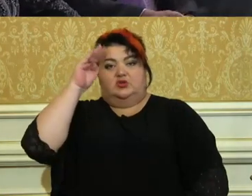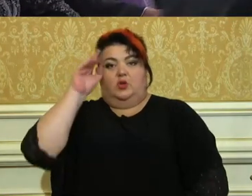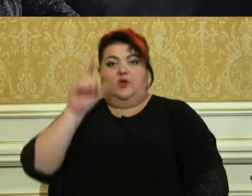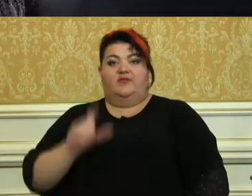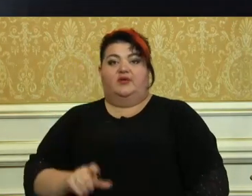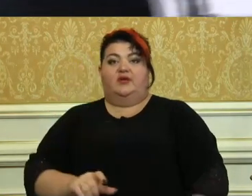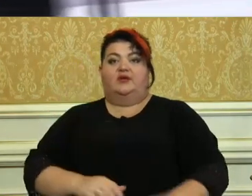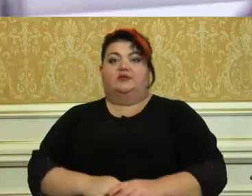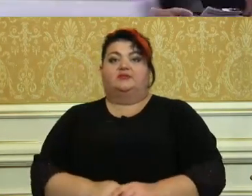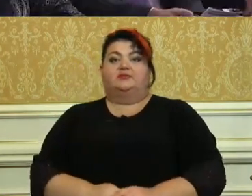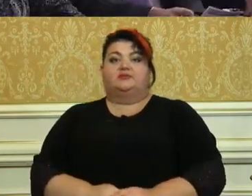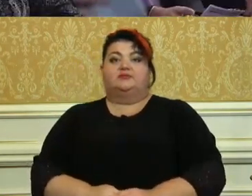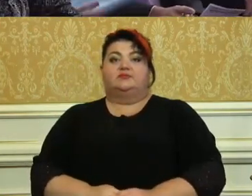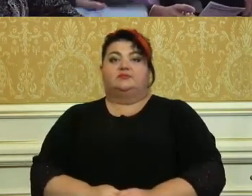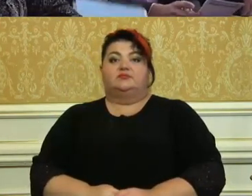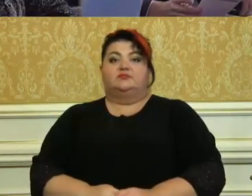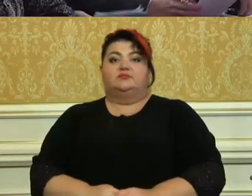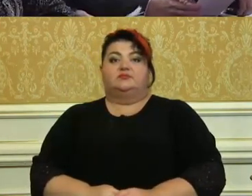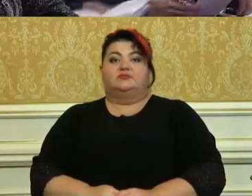men and women.